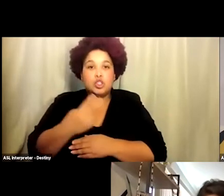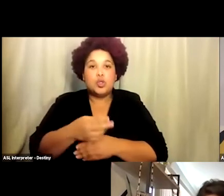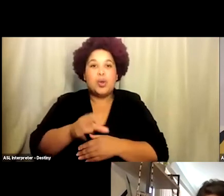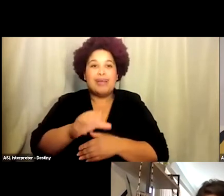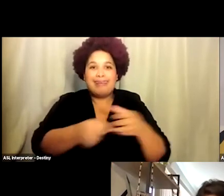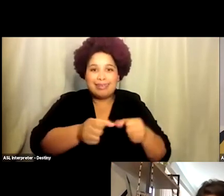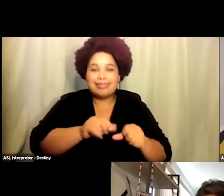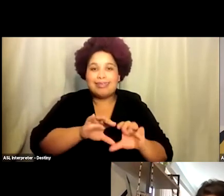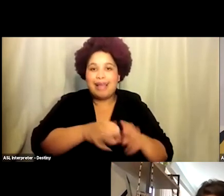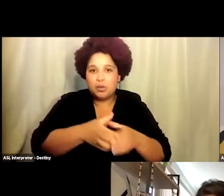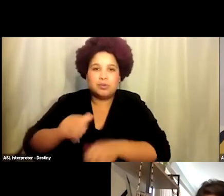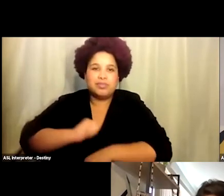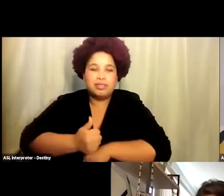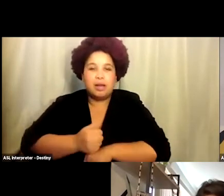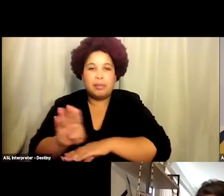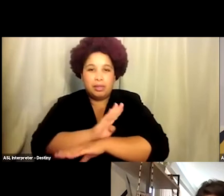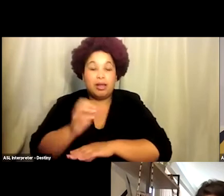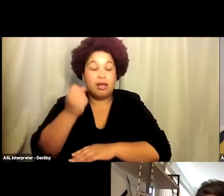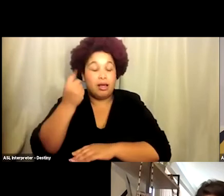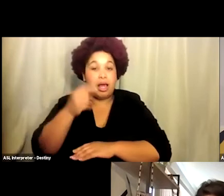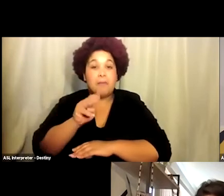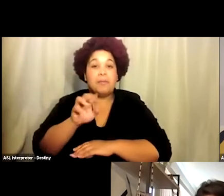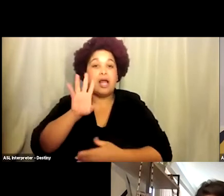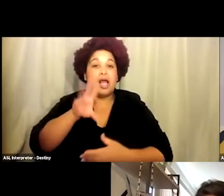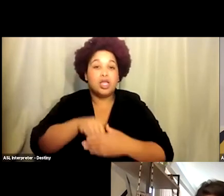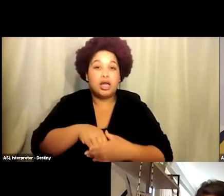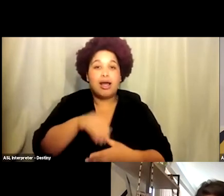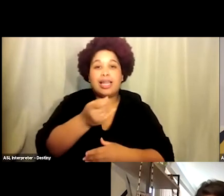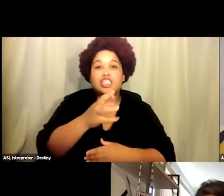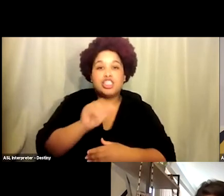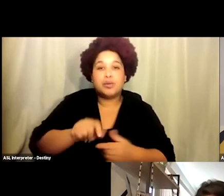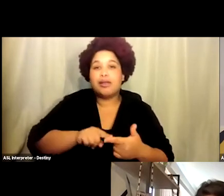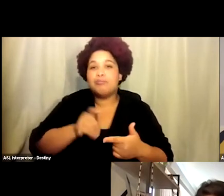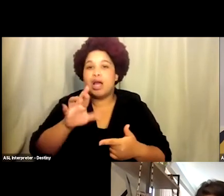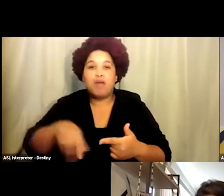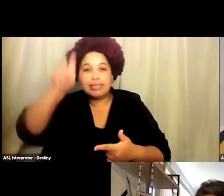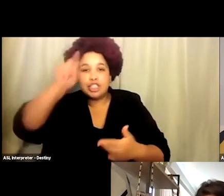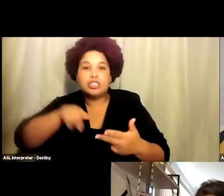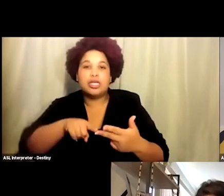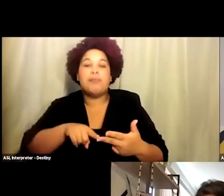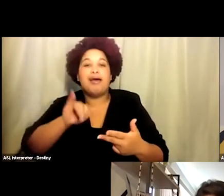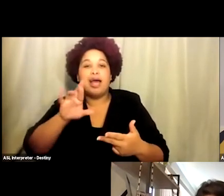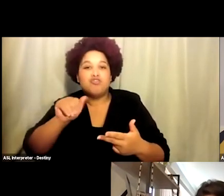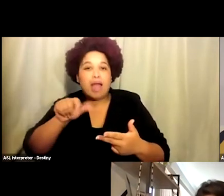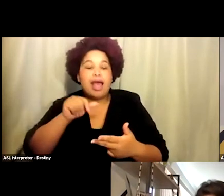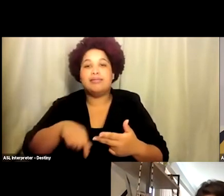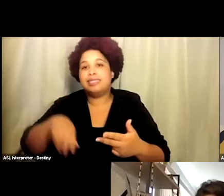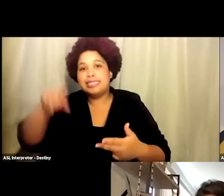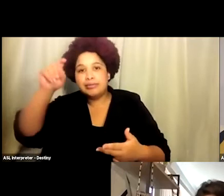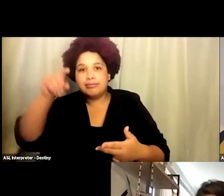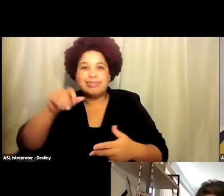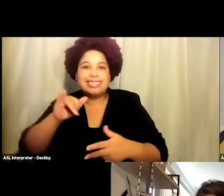business. While the MENA region consists of countries including Algeria, Bahrain, Egypt, Iran, Iraq, Israel, Jordan,